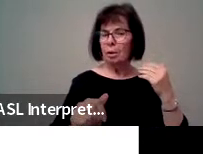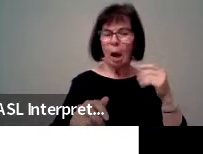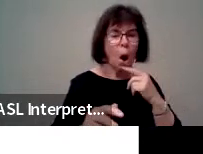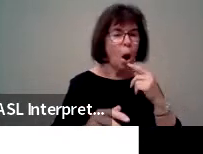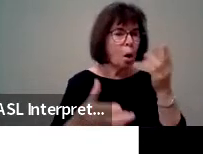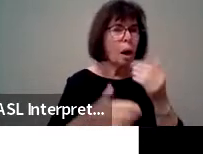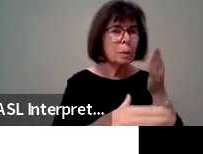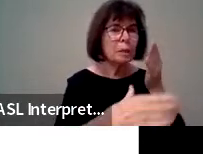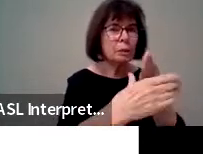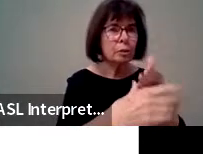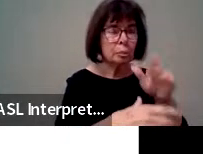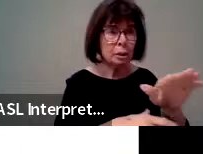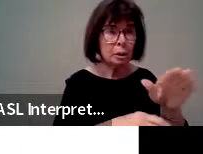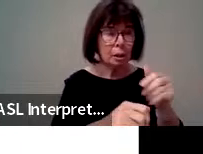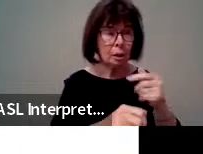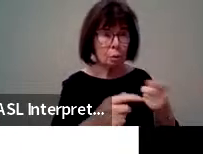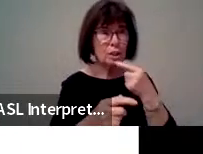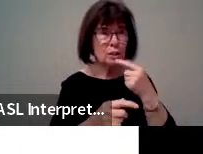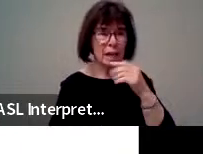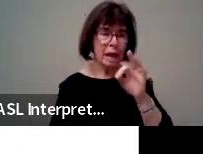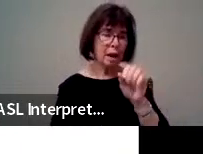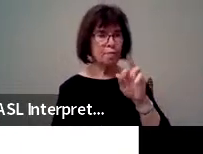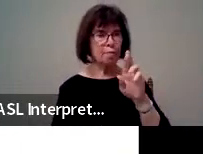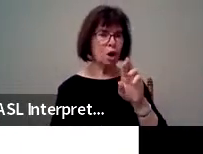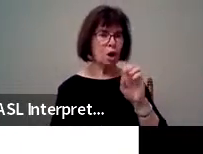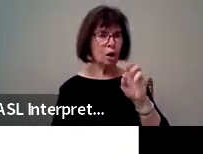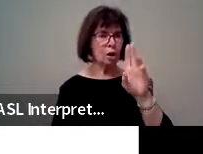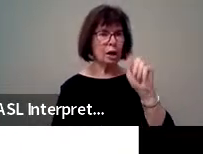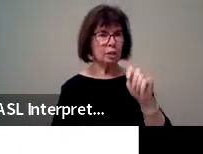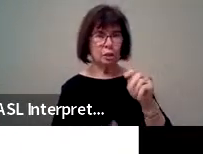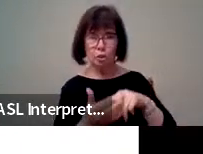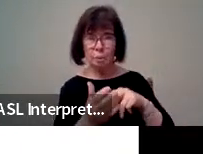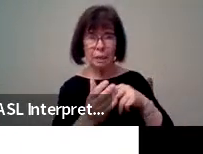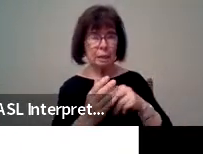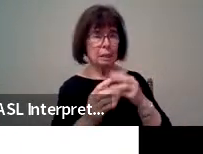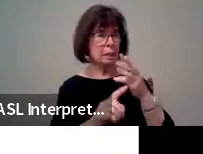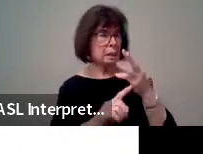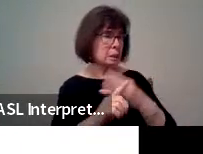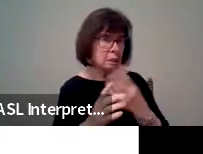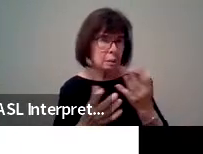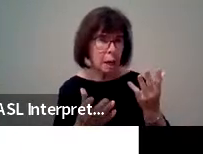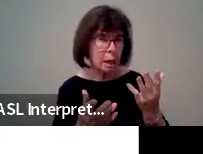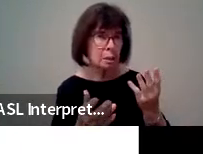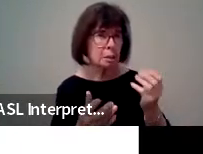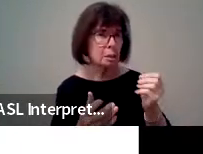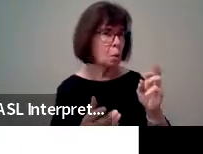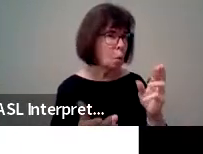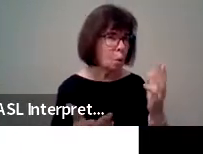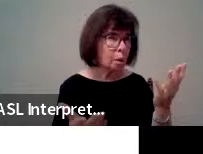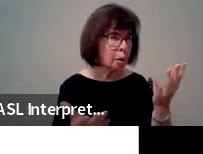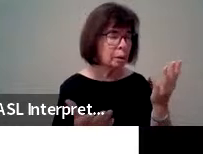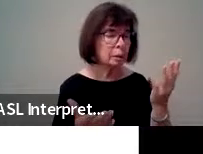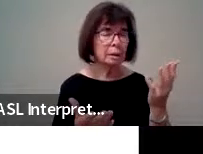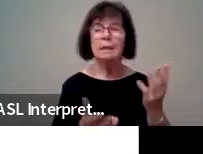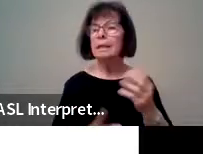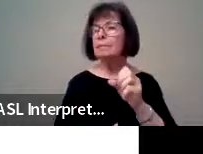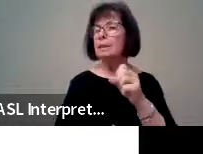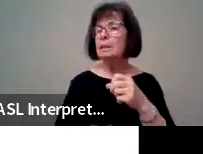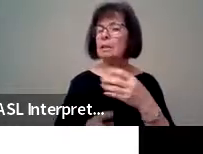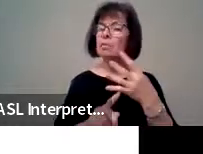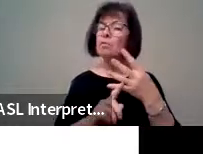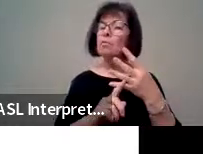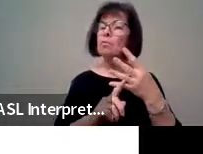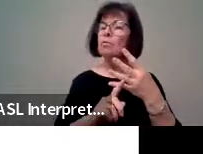just 1 second, like when you say far out, are you talking about like 6 months? Like yeah. Like, It's so 4 months